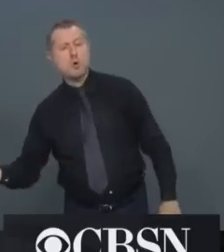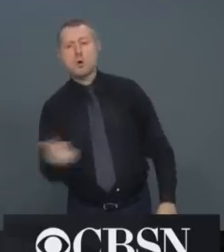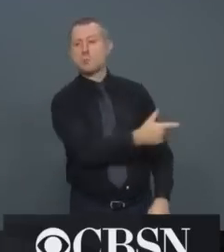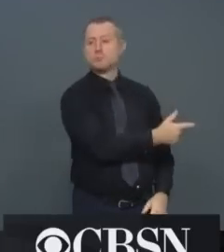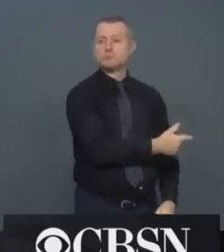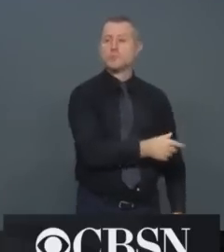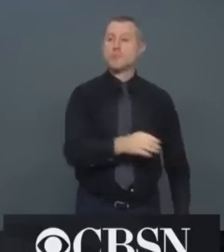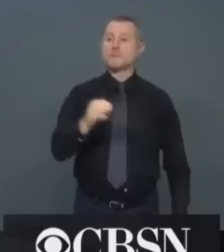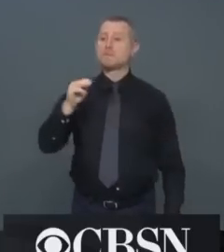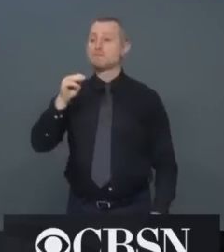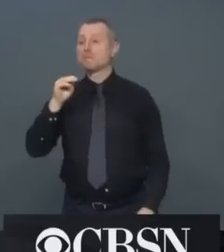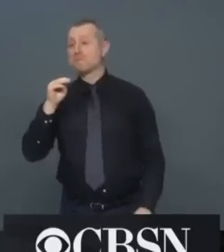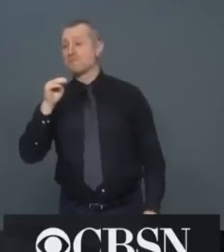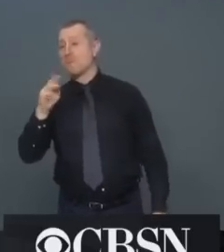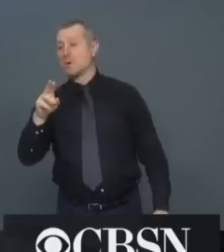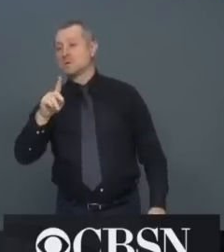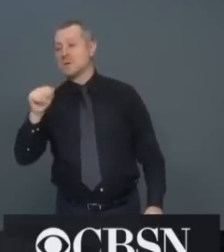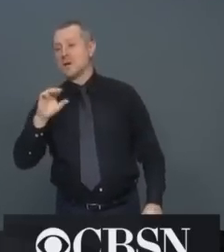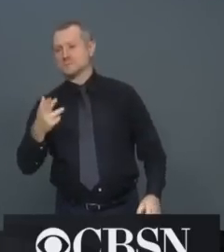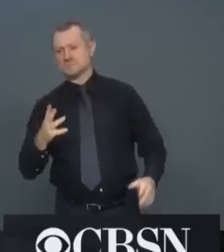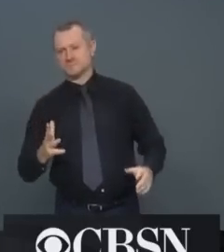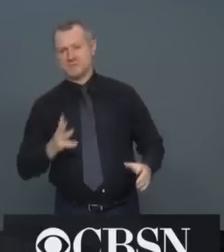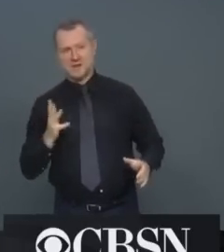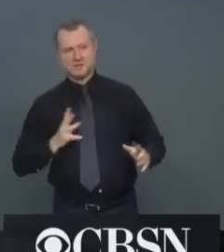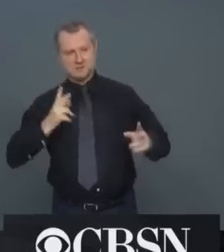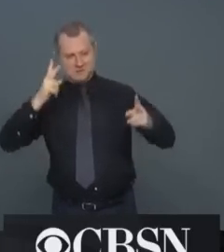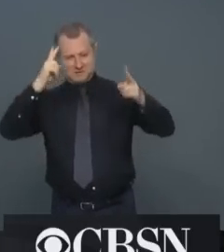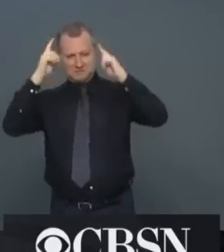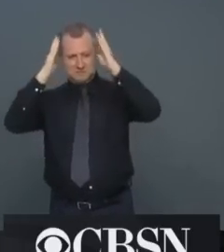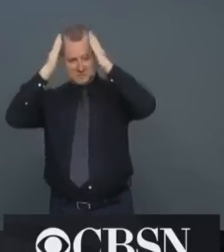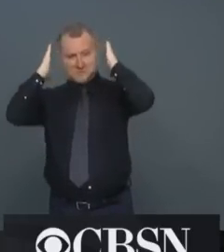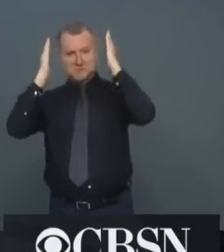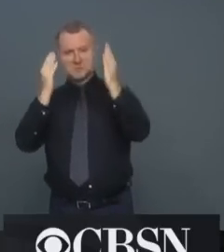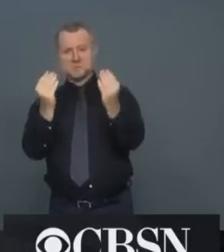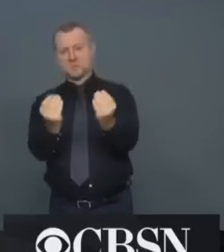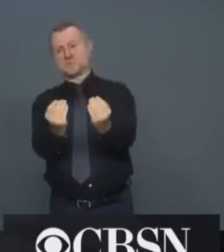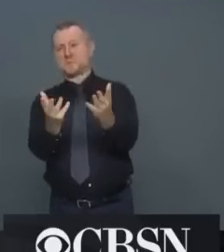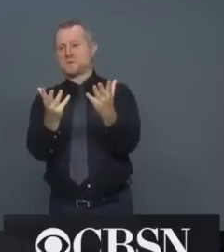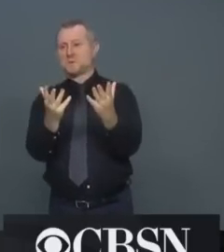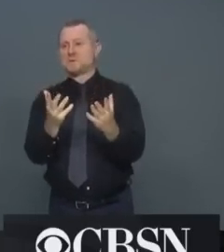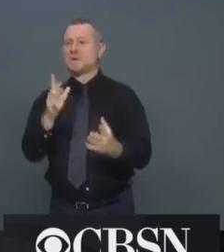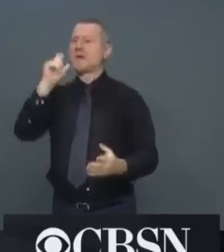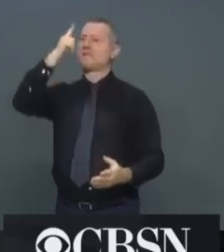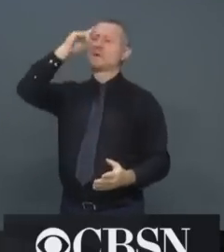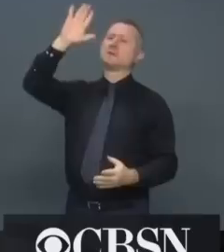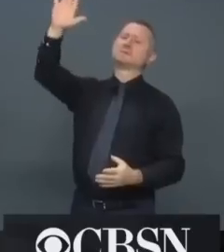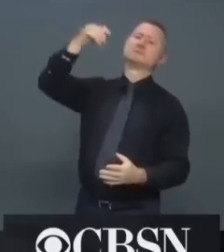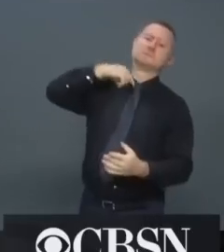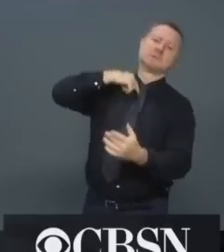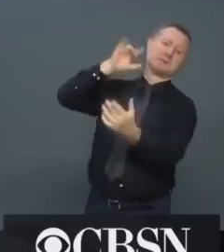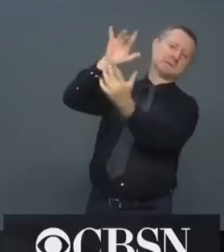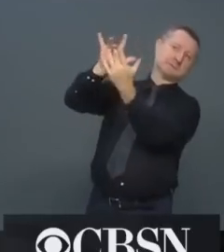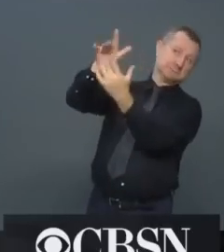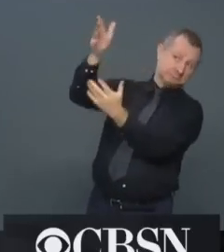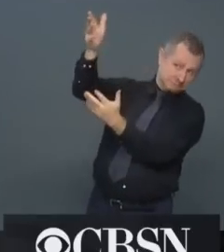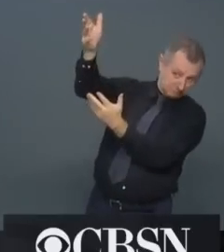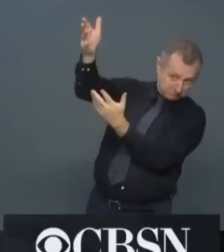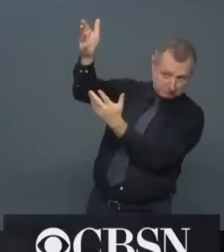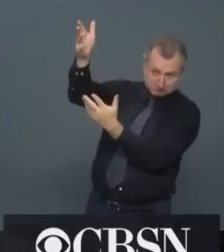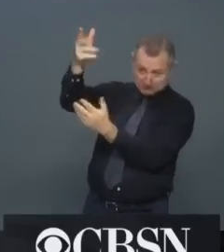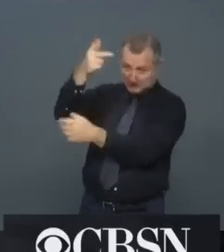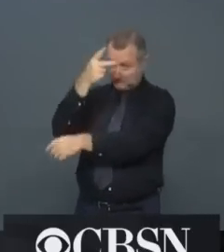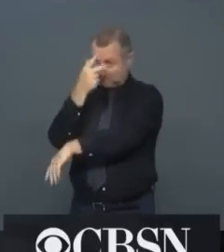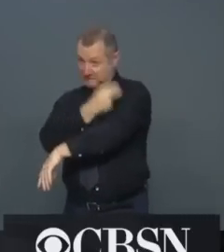haircut. Governor, I wanted to follow up on this vaccine task force. Looking at the list, it's a little blurry with my photo from